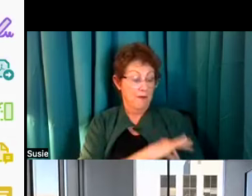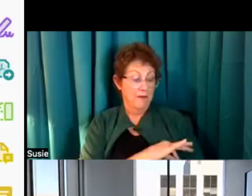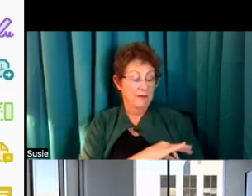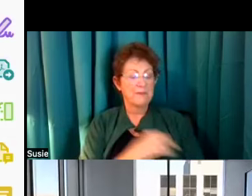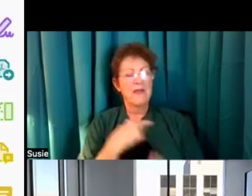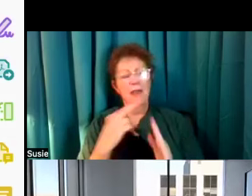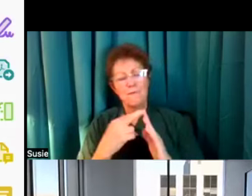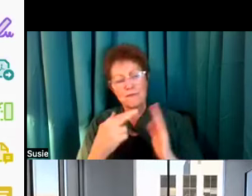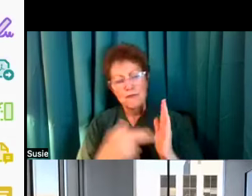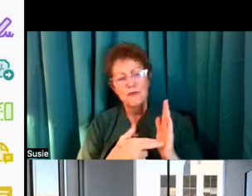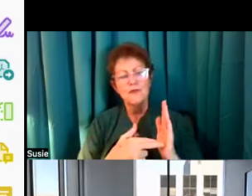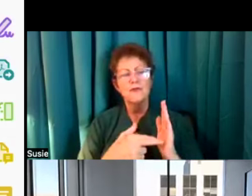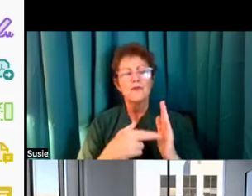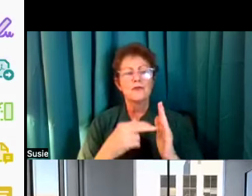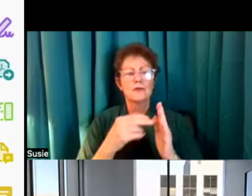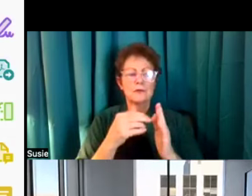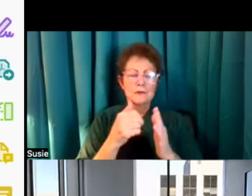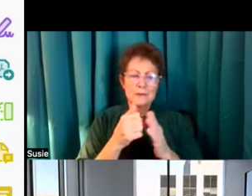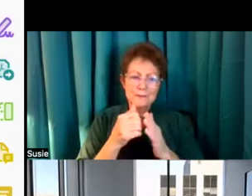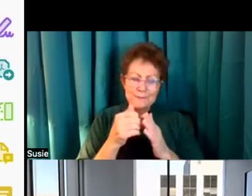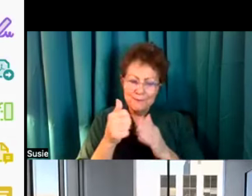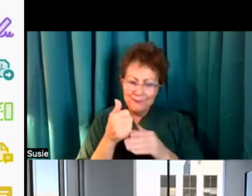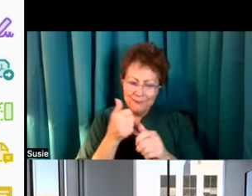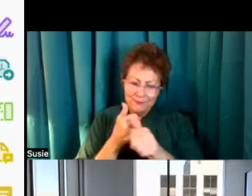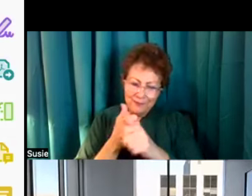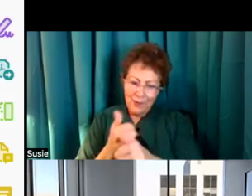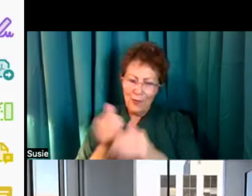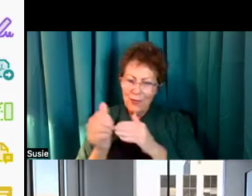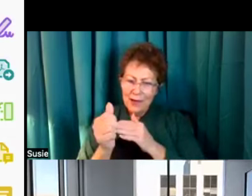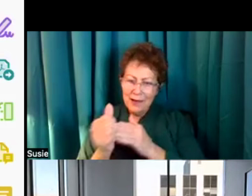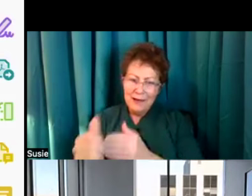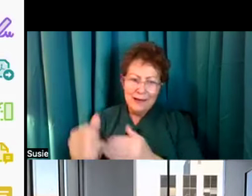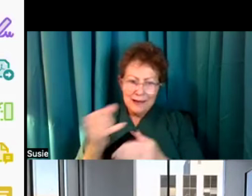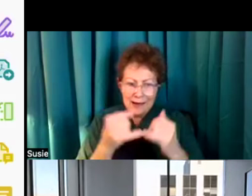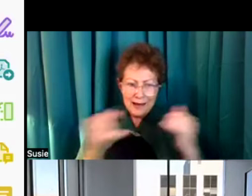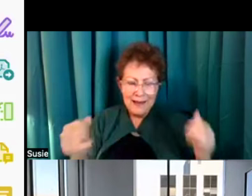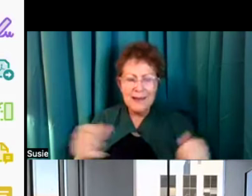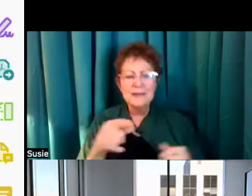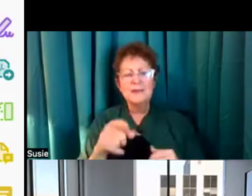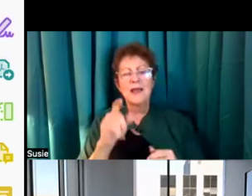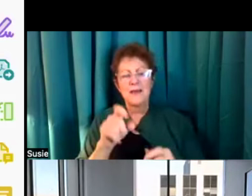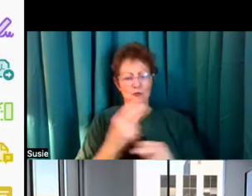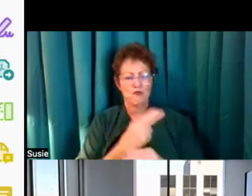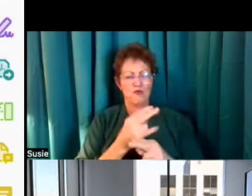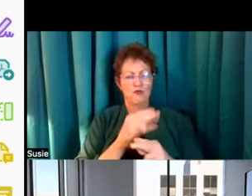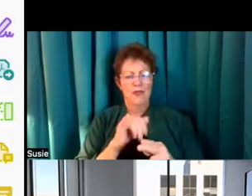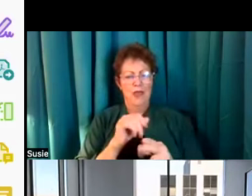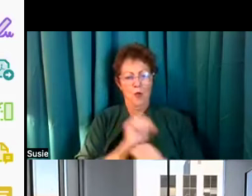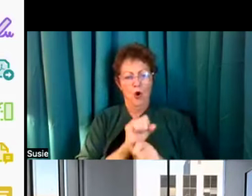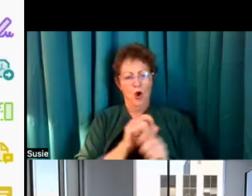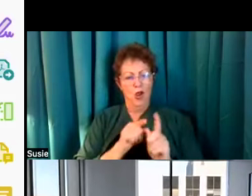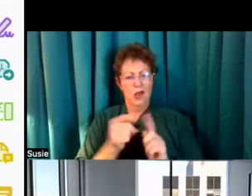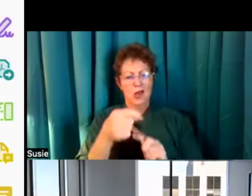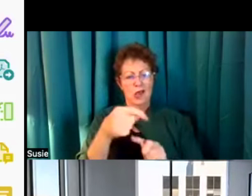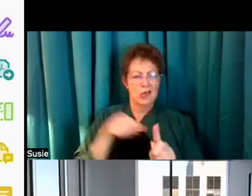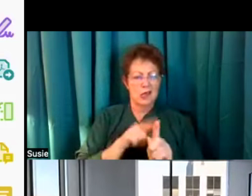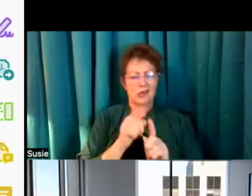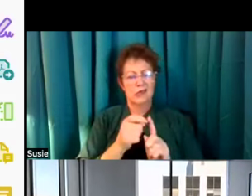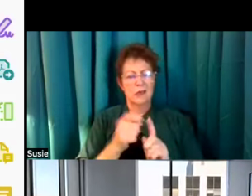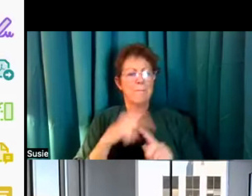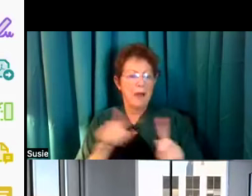and guidelines around that to make sure somebody isn't kind of using that as a workaround from private inurement.